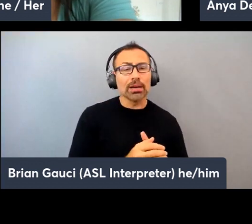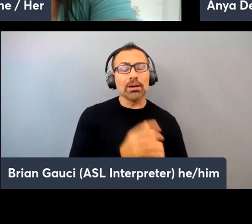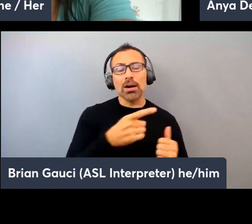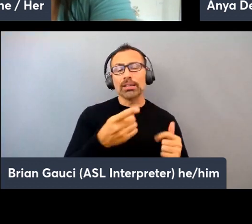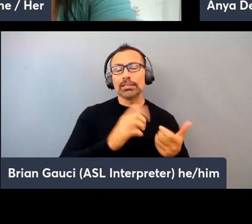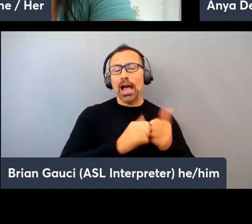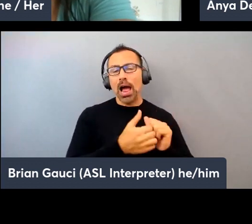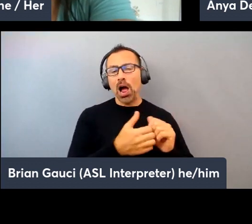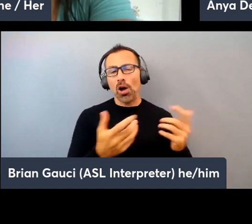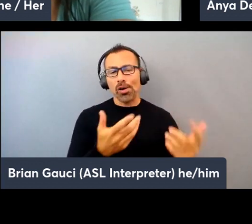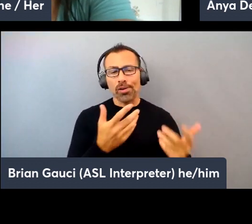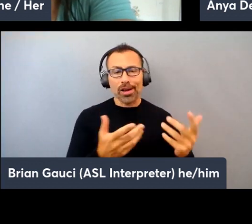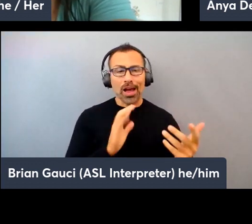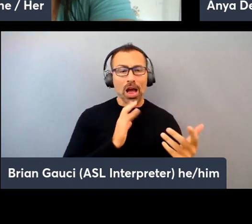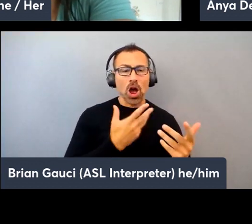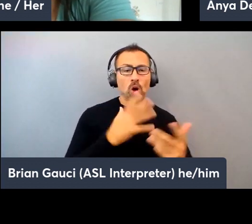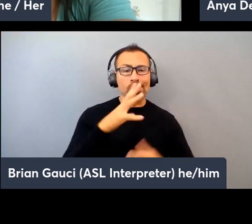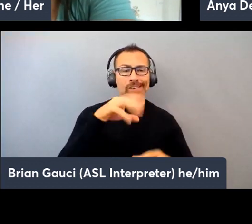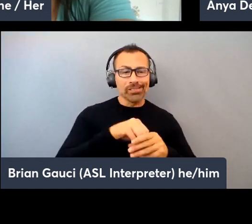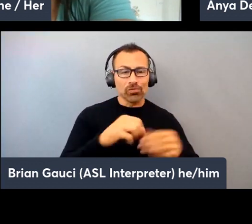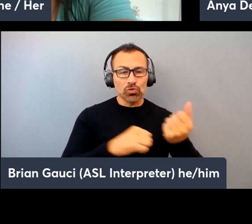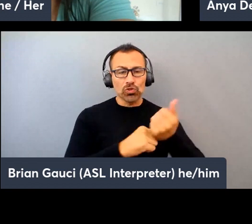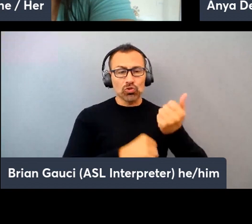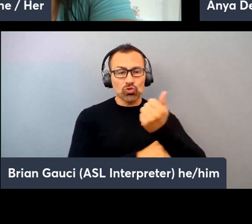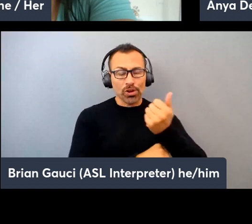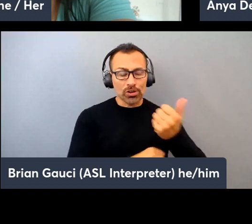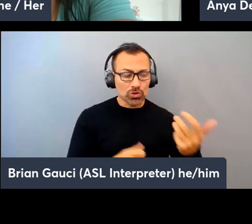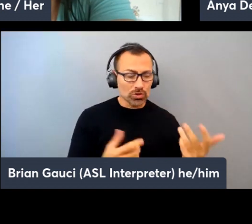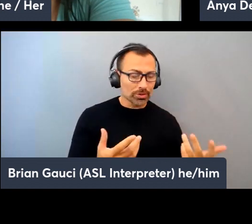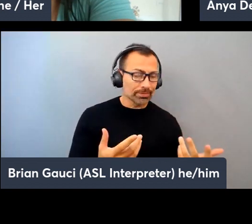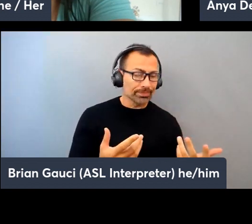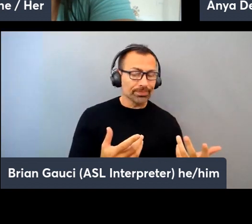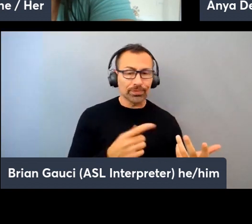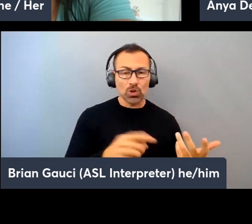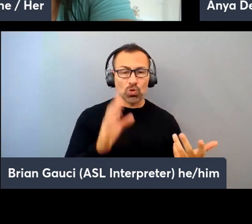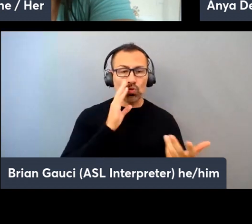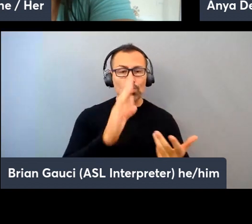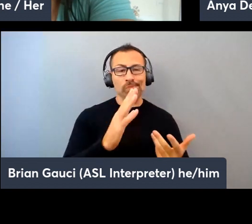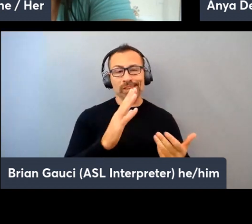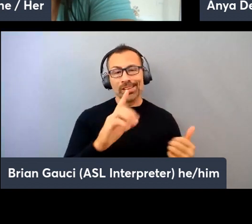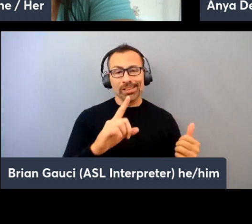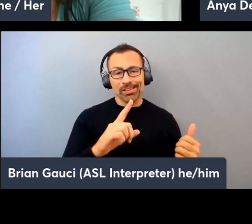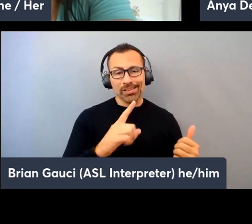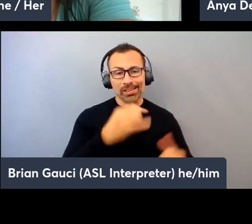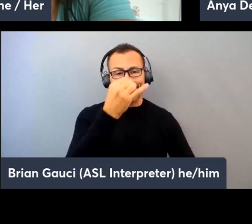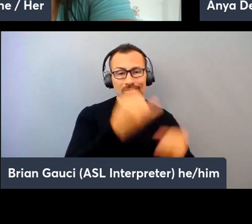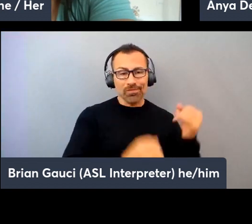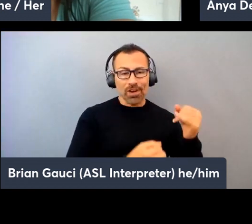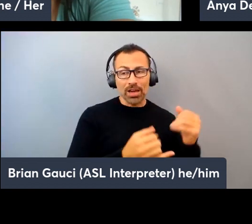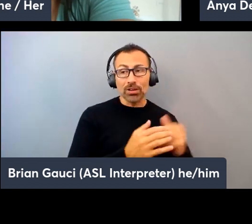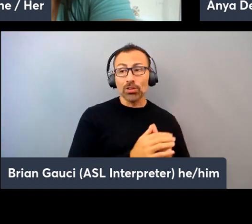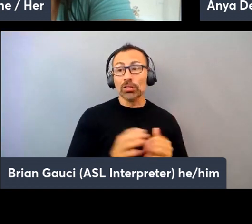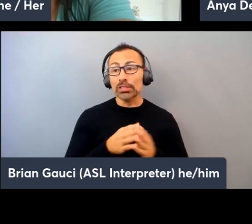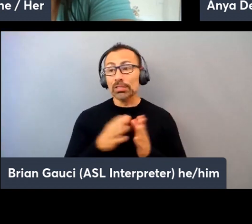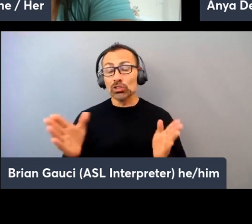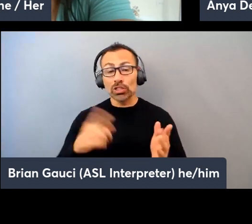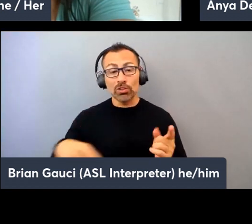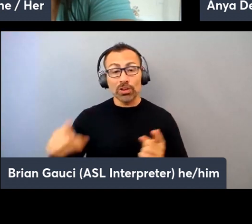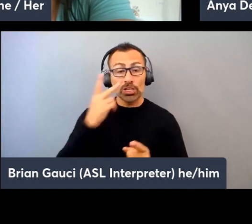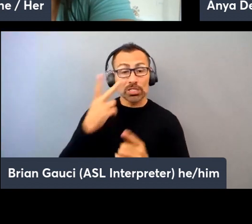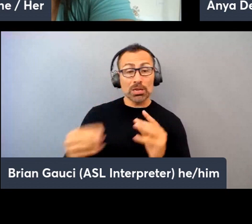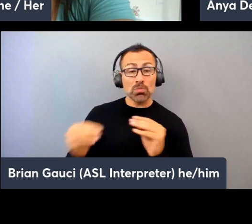how infrastructure will get to the final state. Generally, you see more of a declarative style.